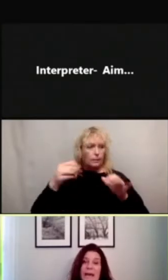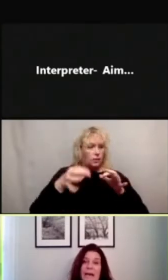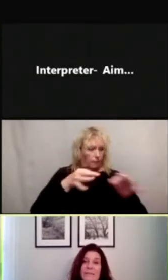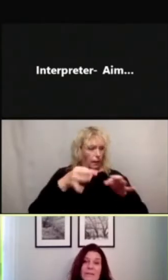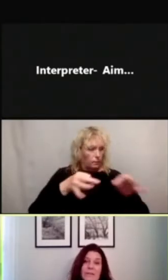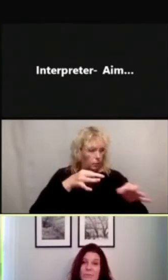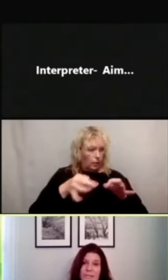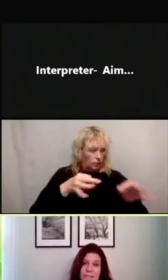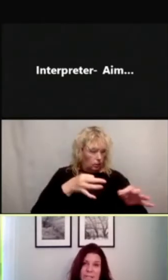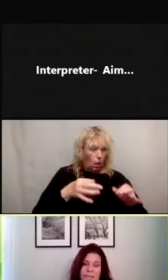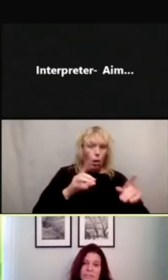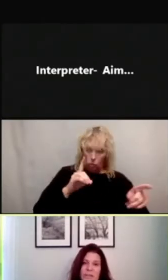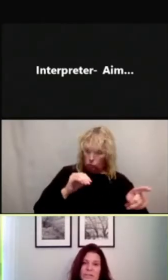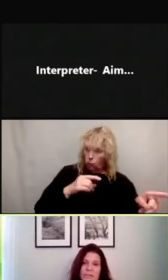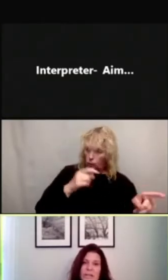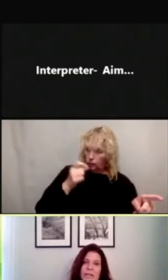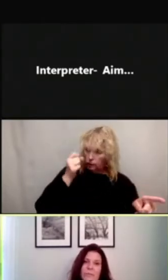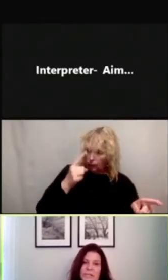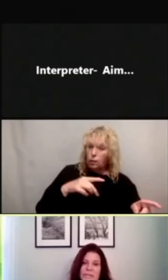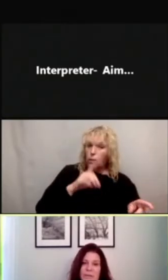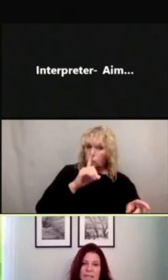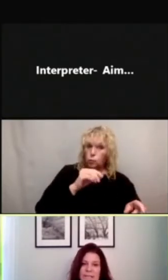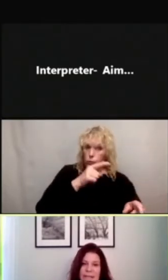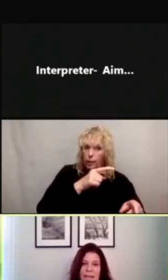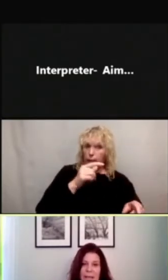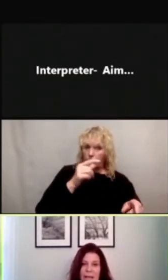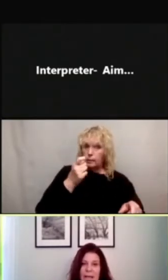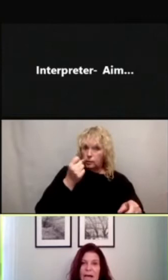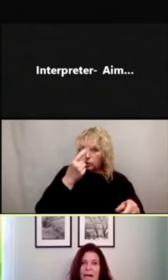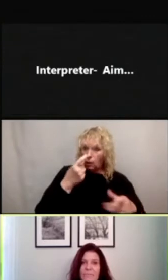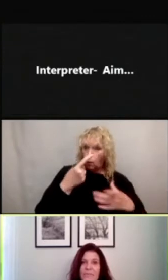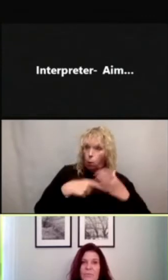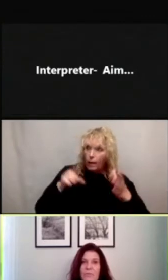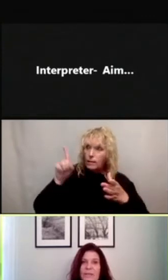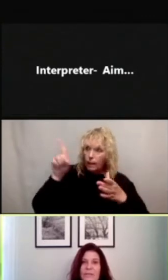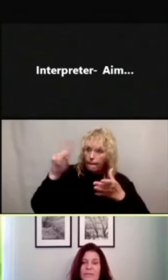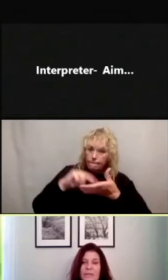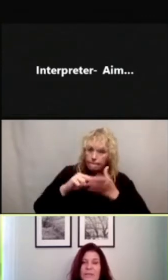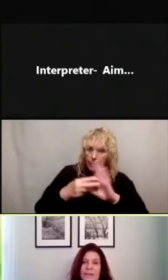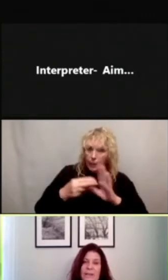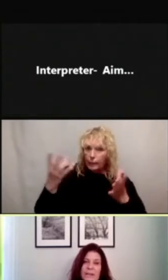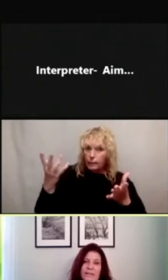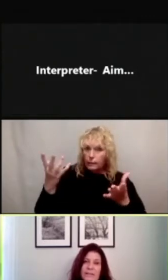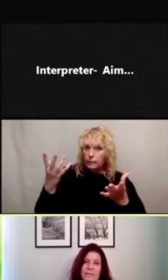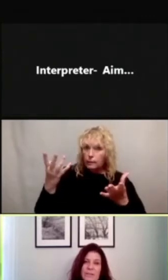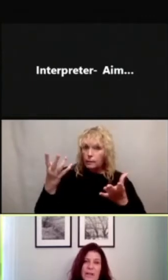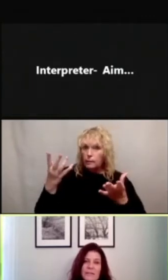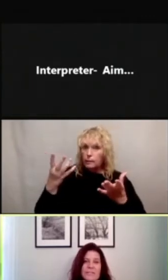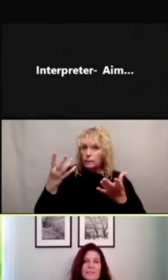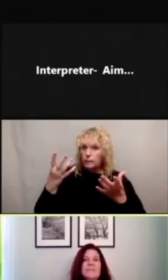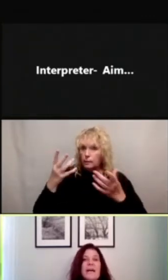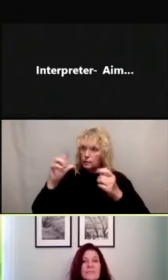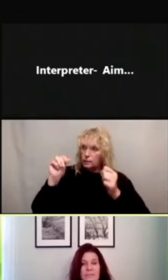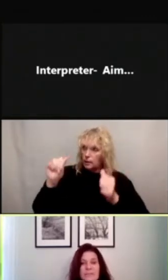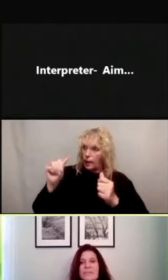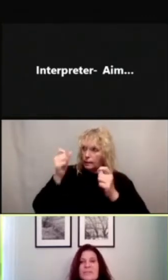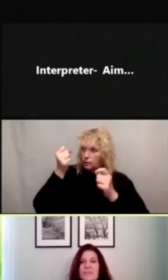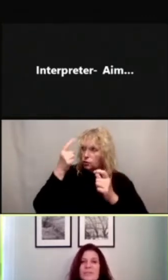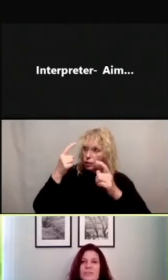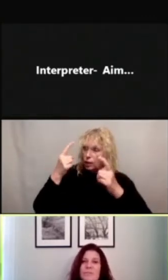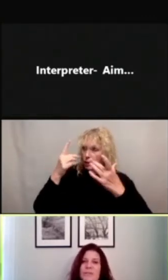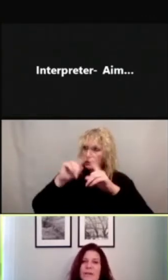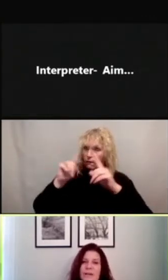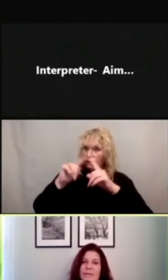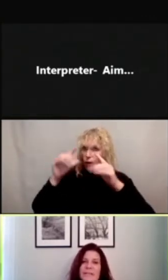it? Do they have the numeracy skills to understand what is being said? So really there's a lot of different levels